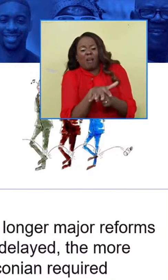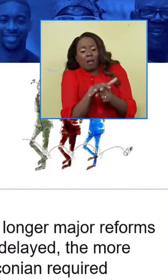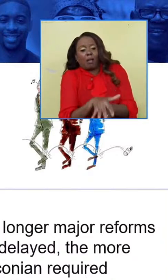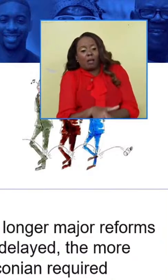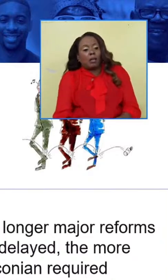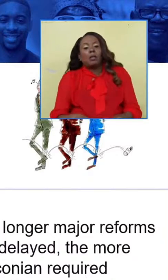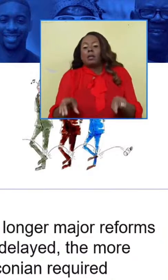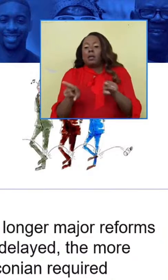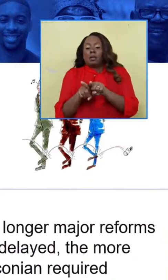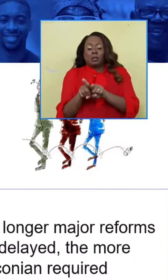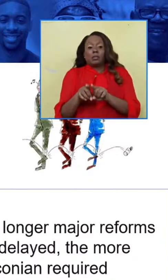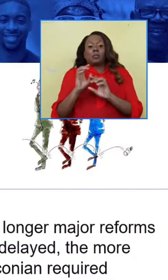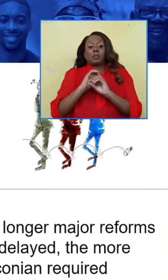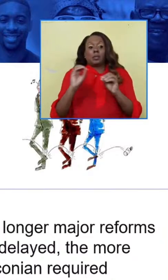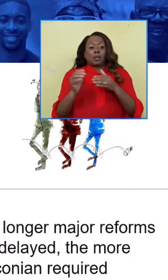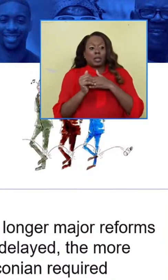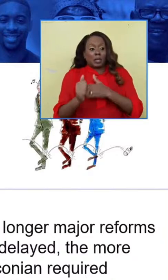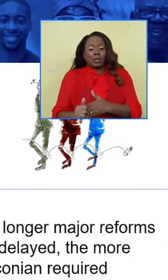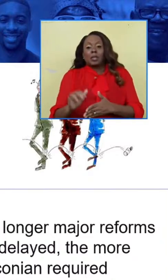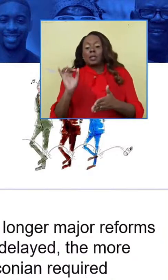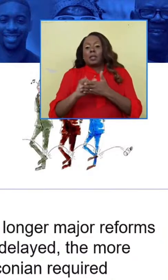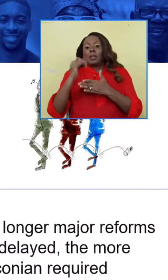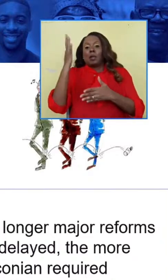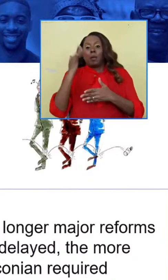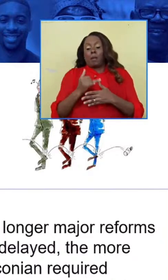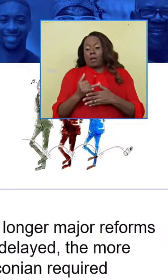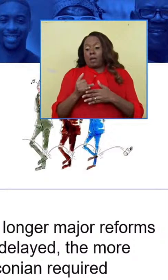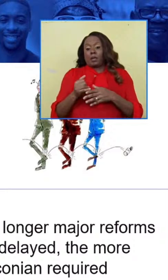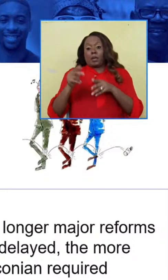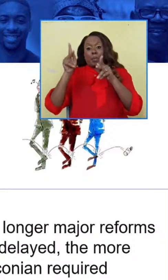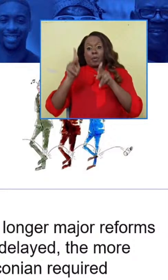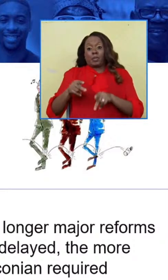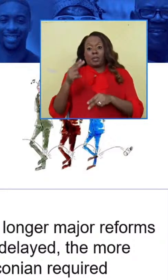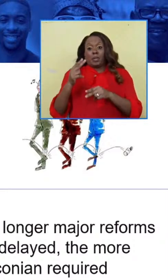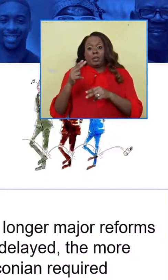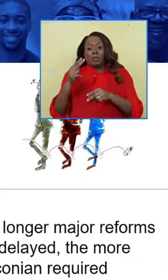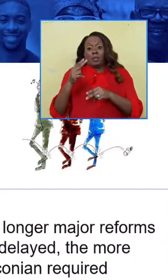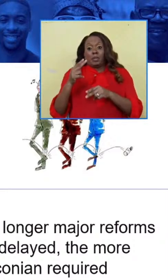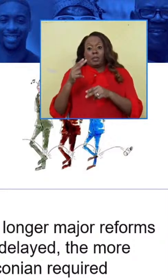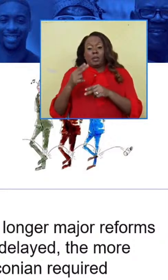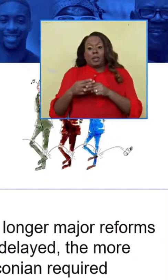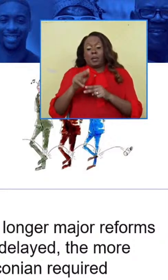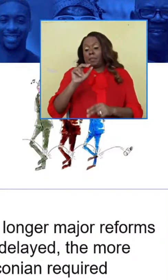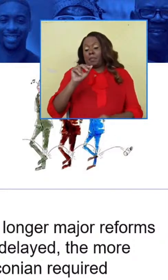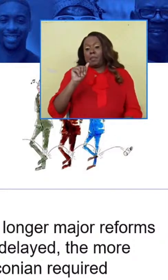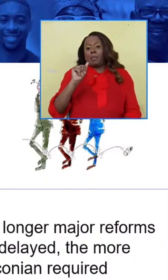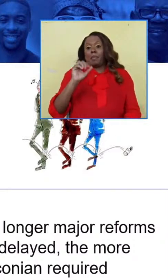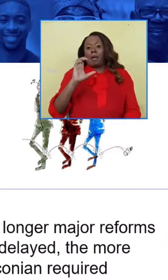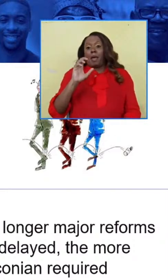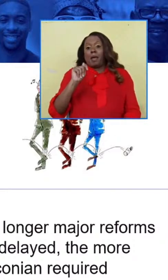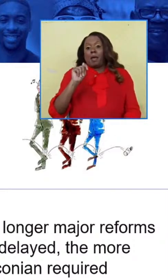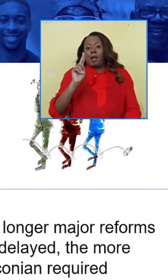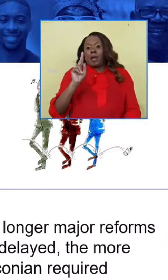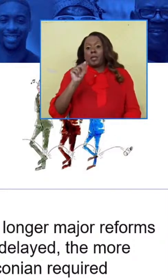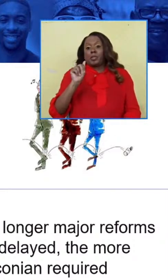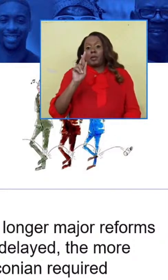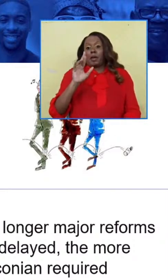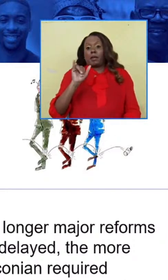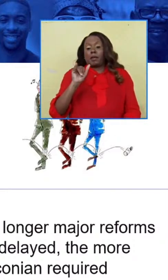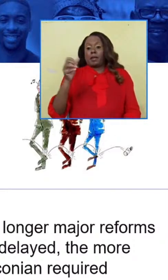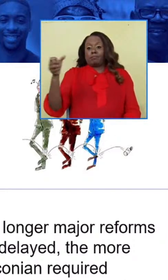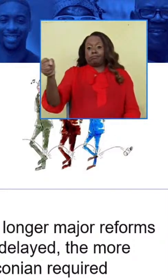have no guidelines. So the actuary has come in time and time again, and the projections are that the fund will be depleted one day. But there's